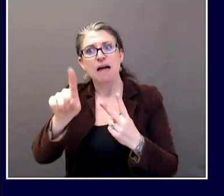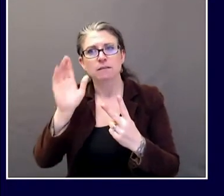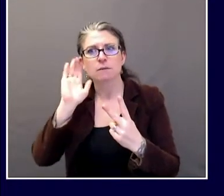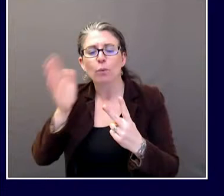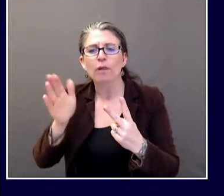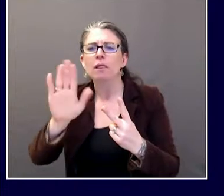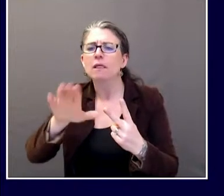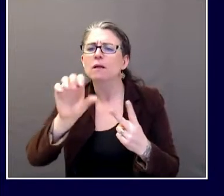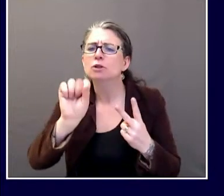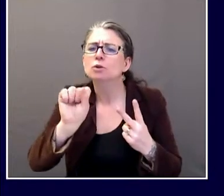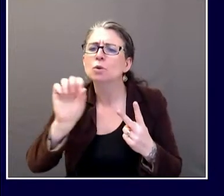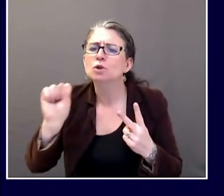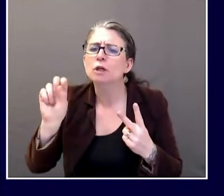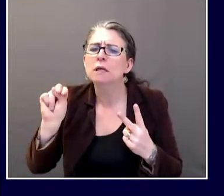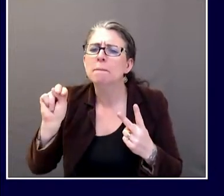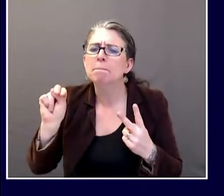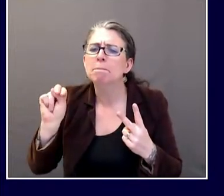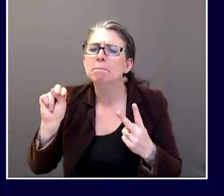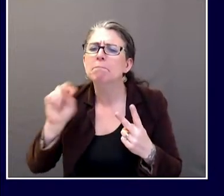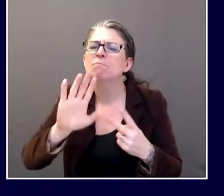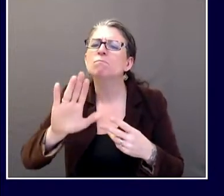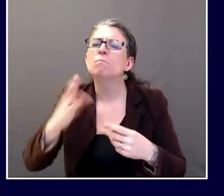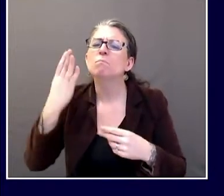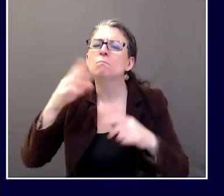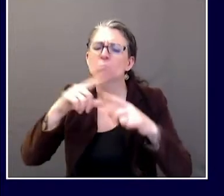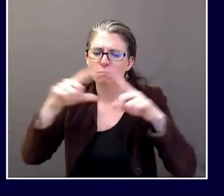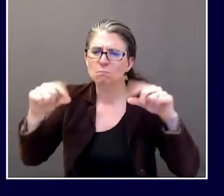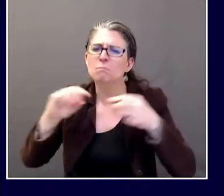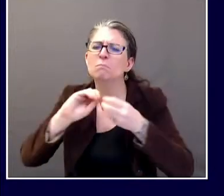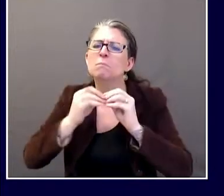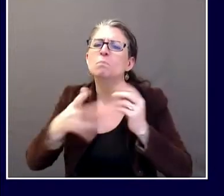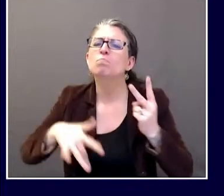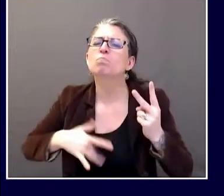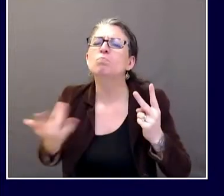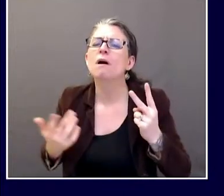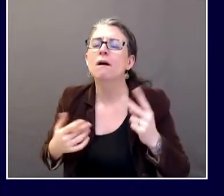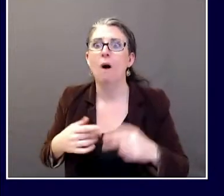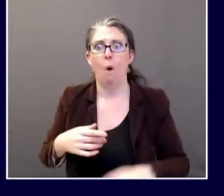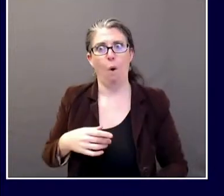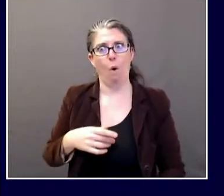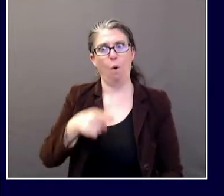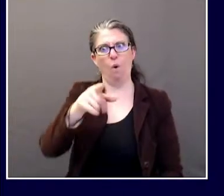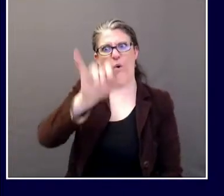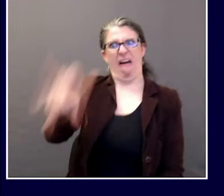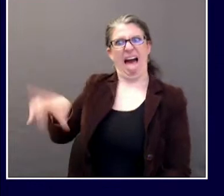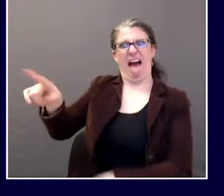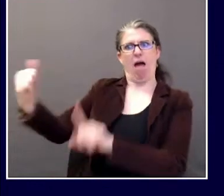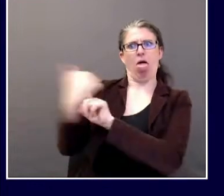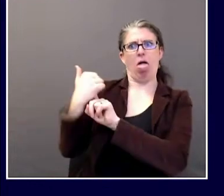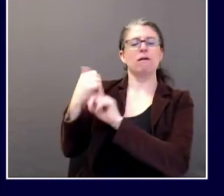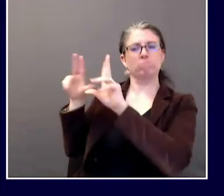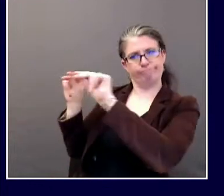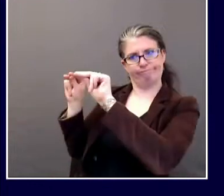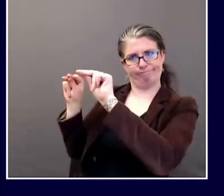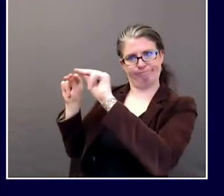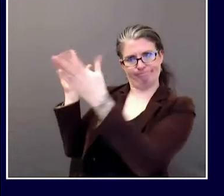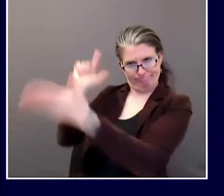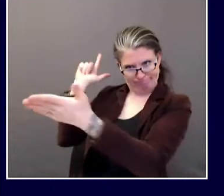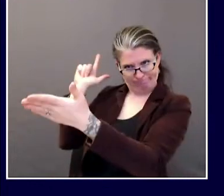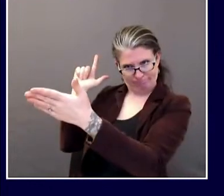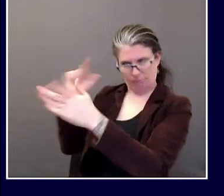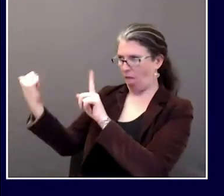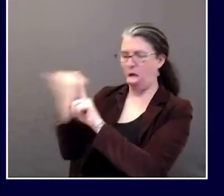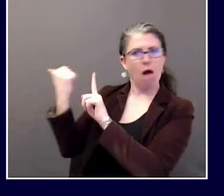social security number that they are calling. I want to remind everyone that Maine CDC contact